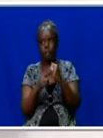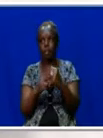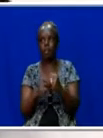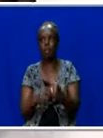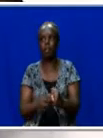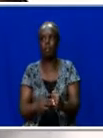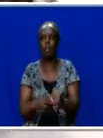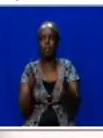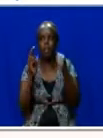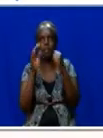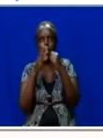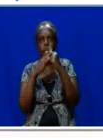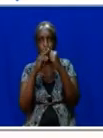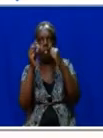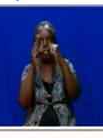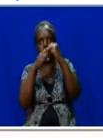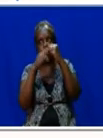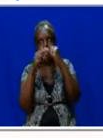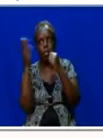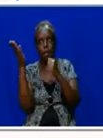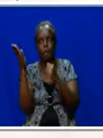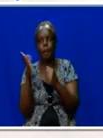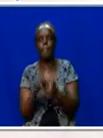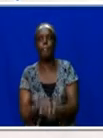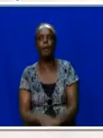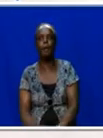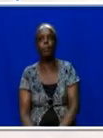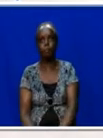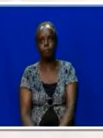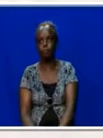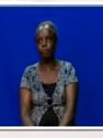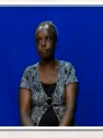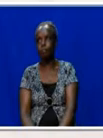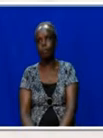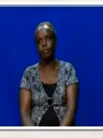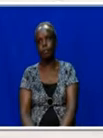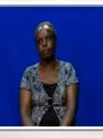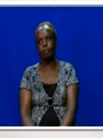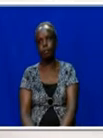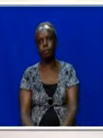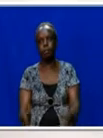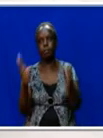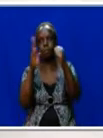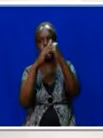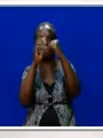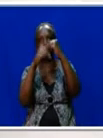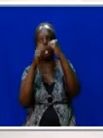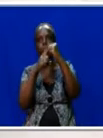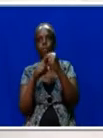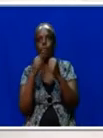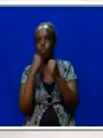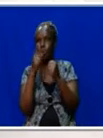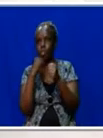and 90, and 97. And 97. Those